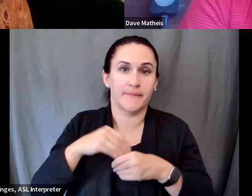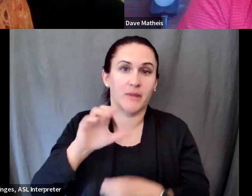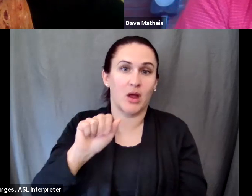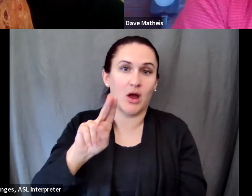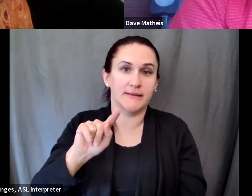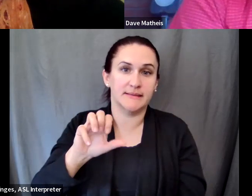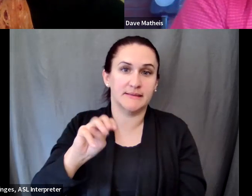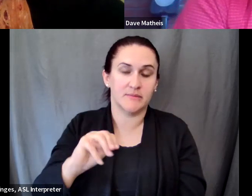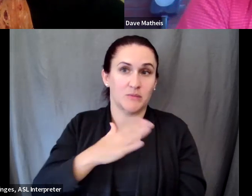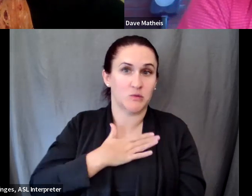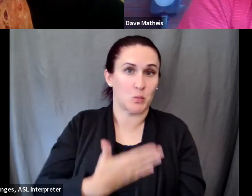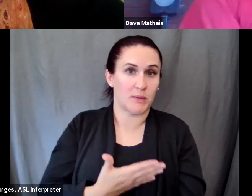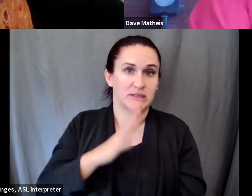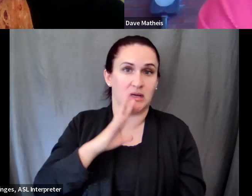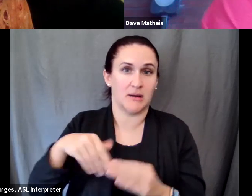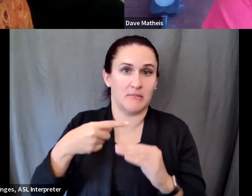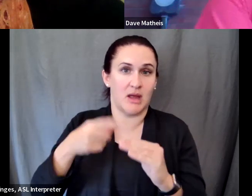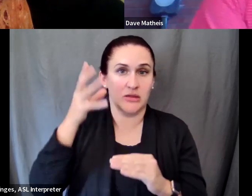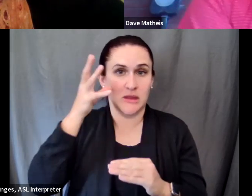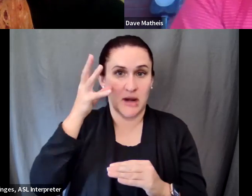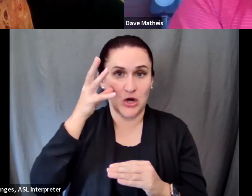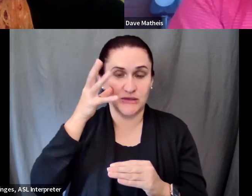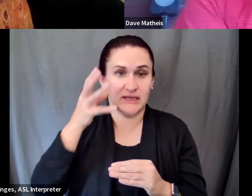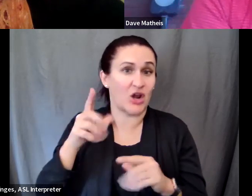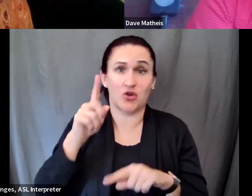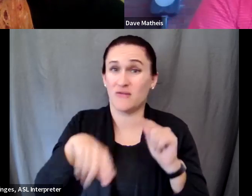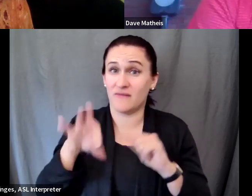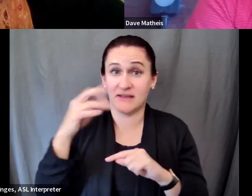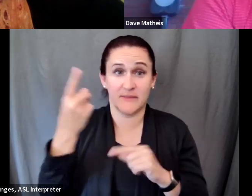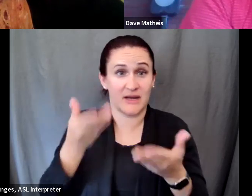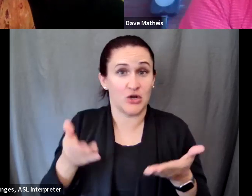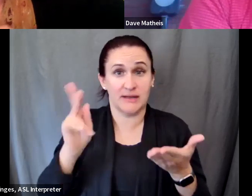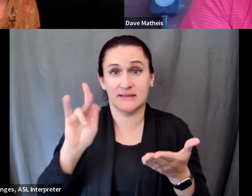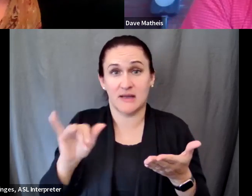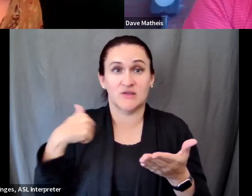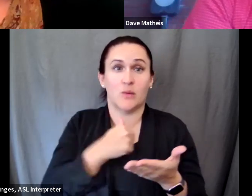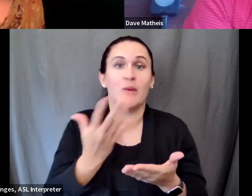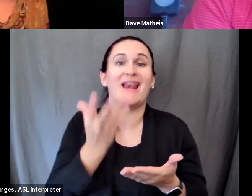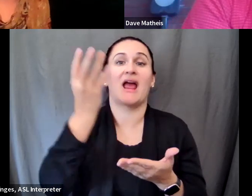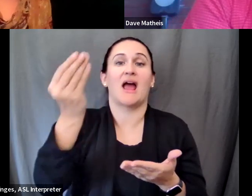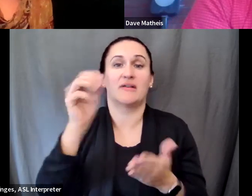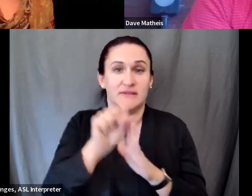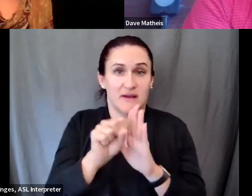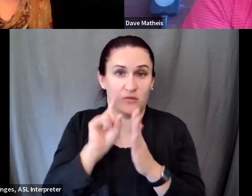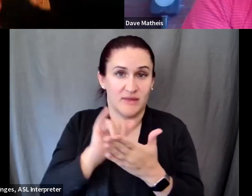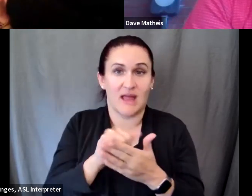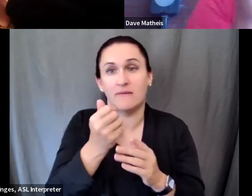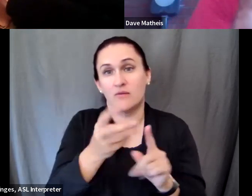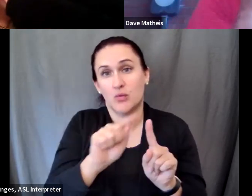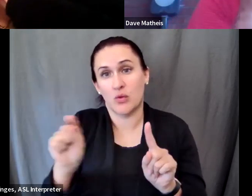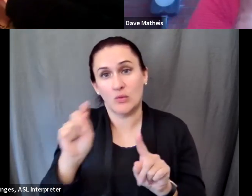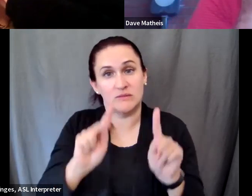talk about their parenting, and I couldn't find anyone in Kentucky. So that's one thing we went out of the state for. A couple of those people are in the